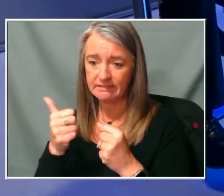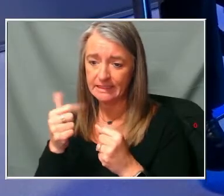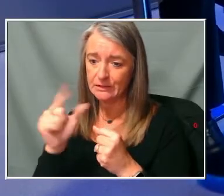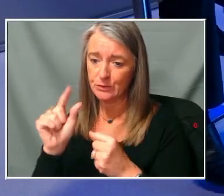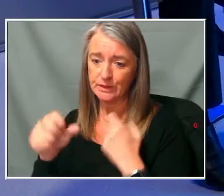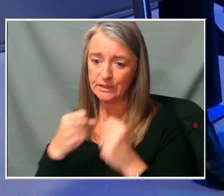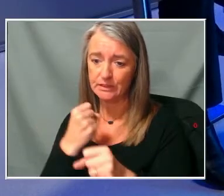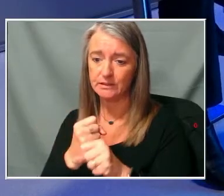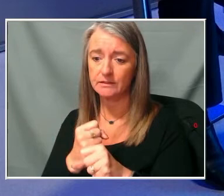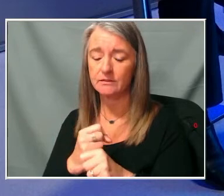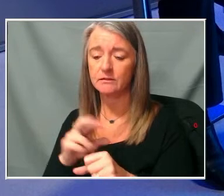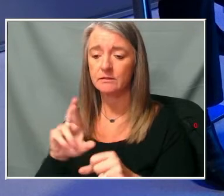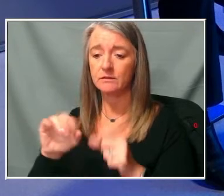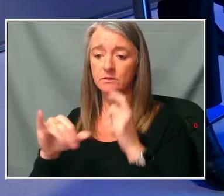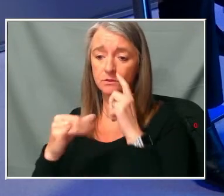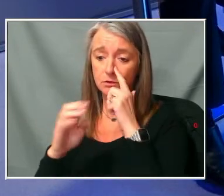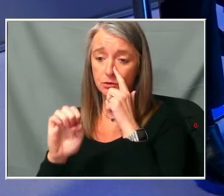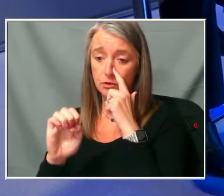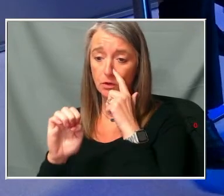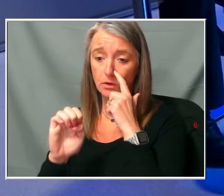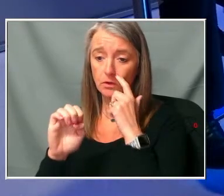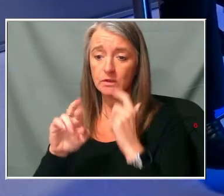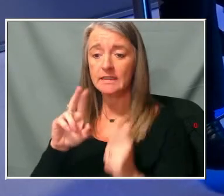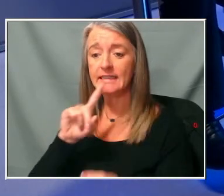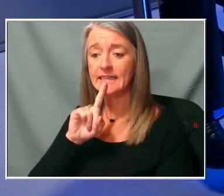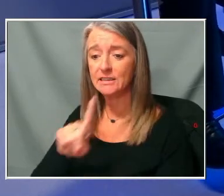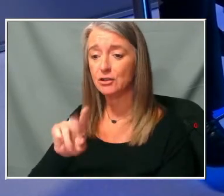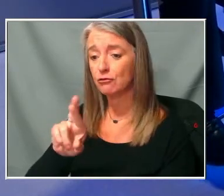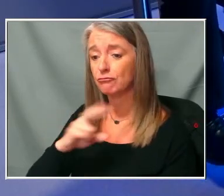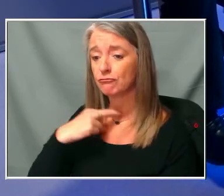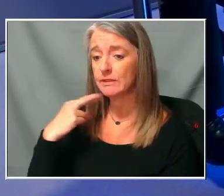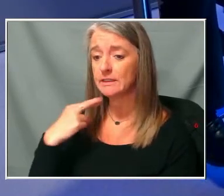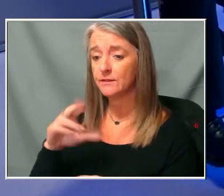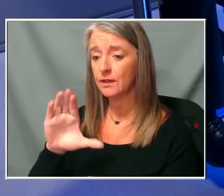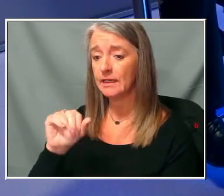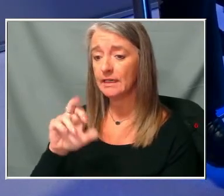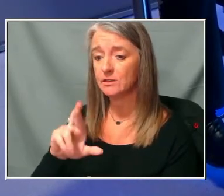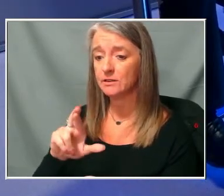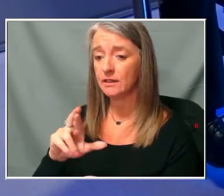risk of a cancer like what you have, Alex, of coming